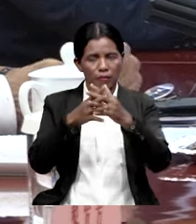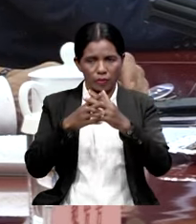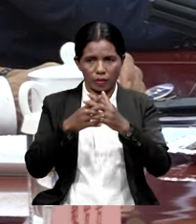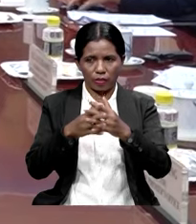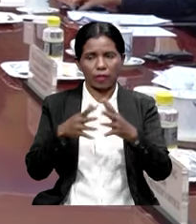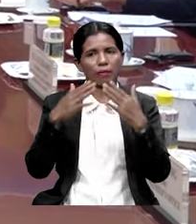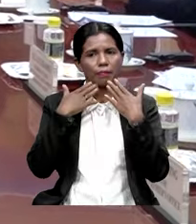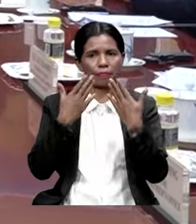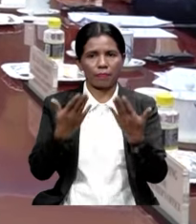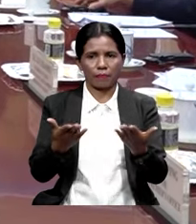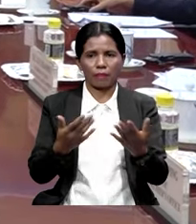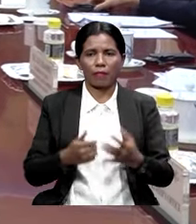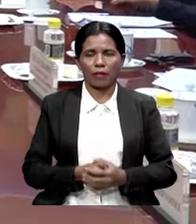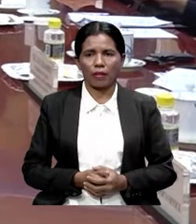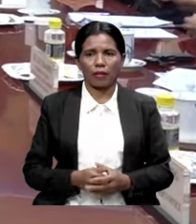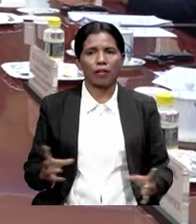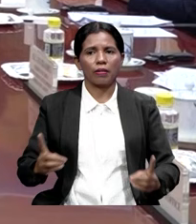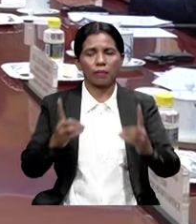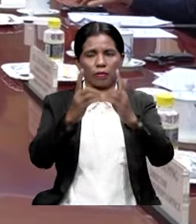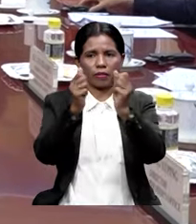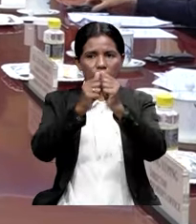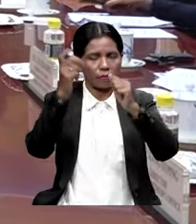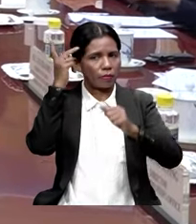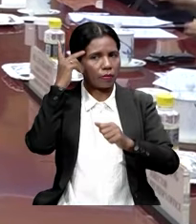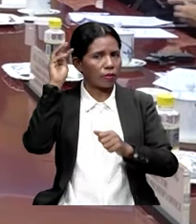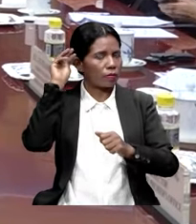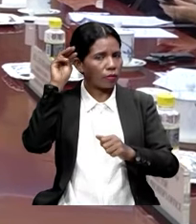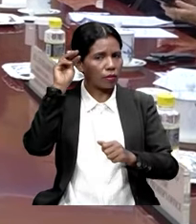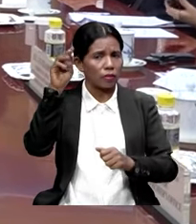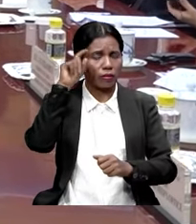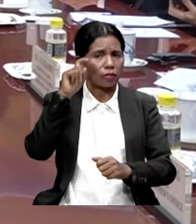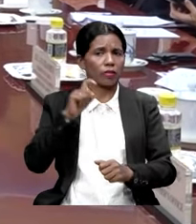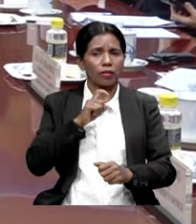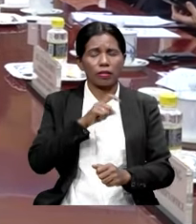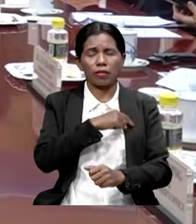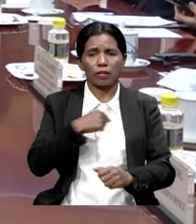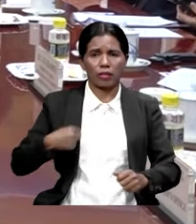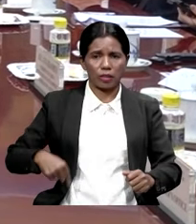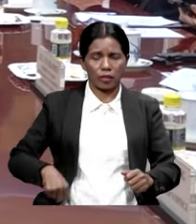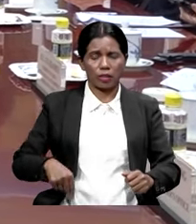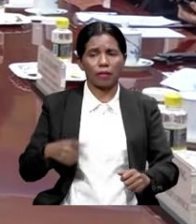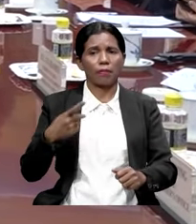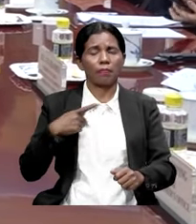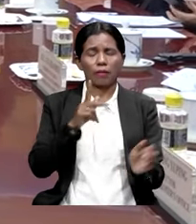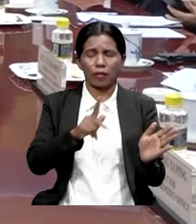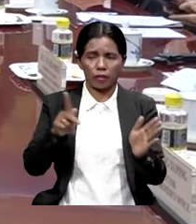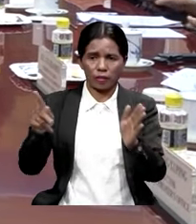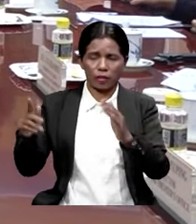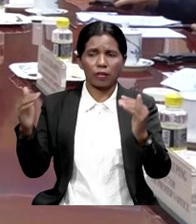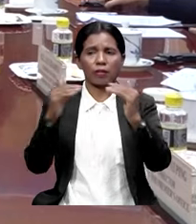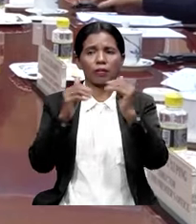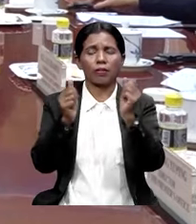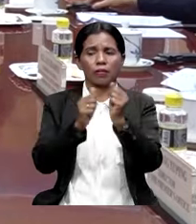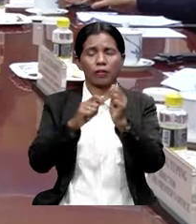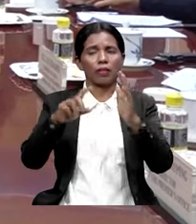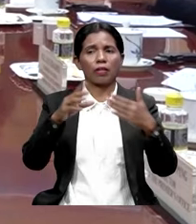you. Além de haver um maluco primeiro-ministro China, ter plano se festar do MOS, se participe em um muito alto nível o líder Savi